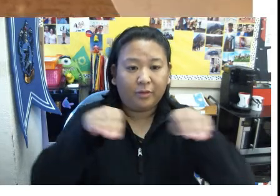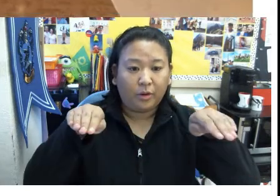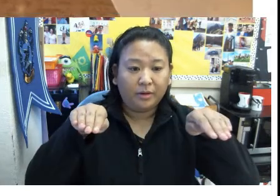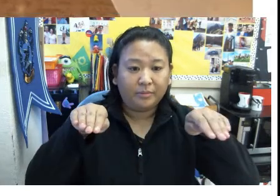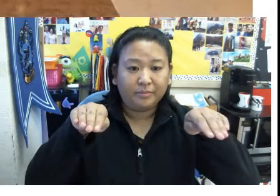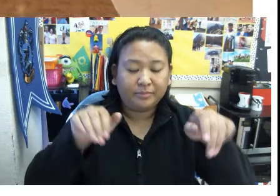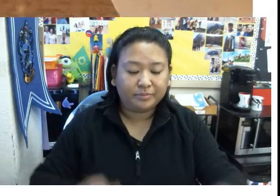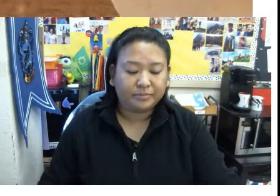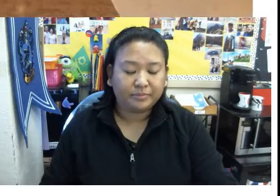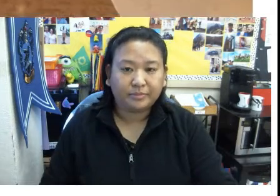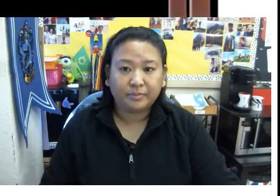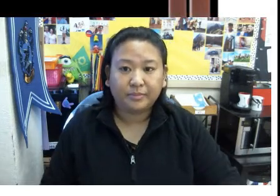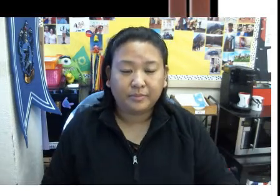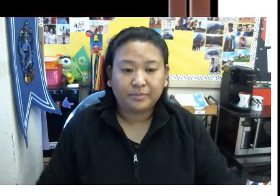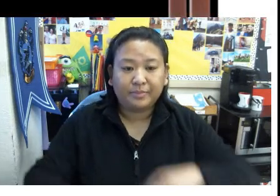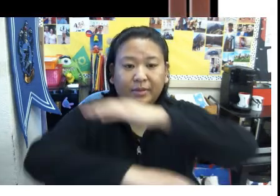The floor,